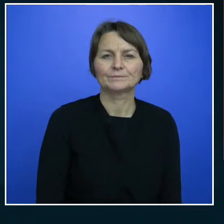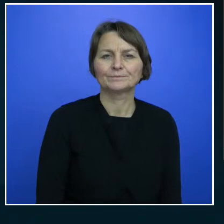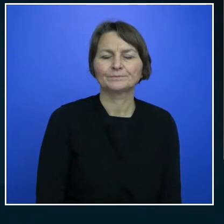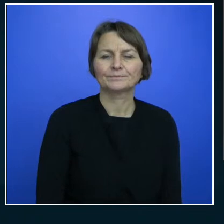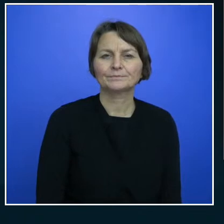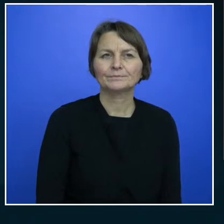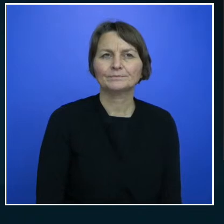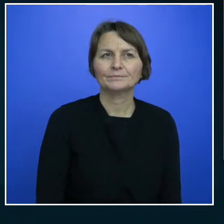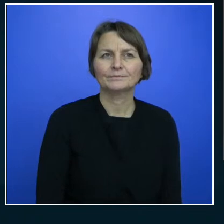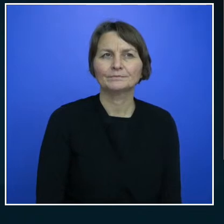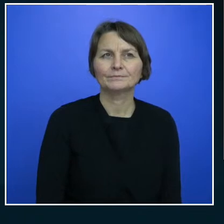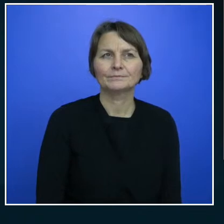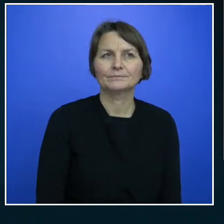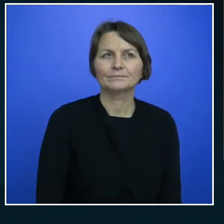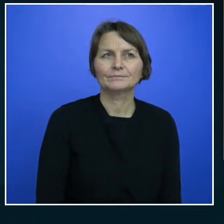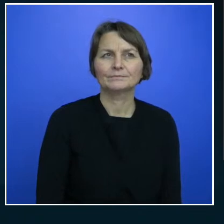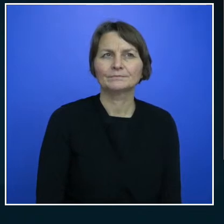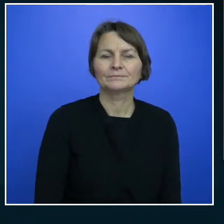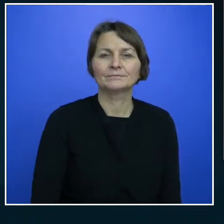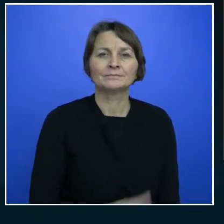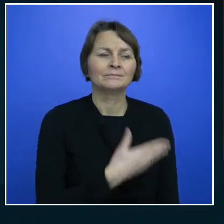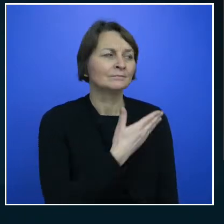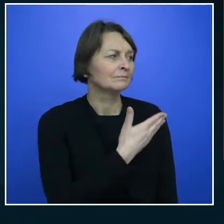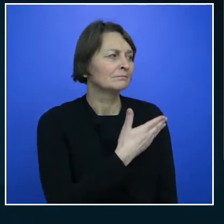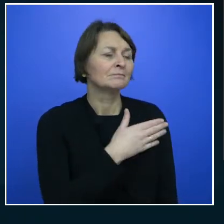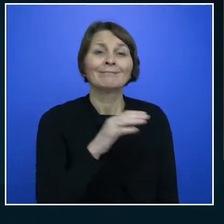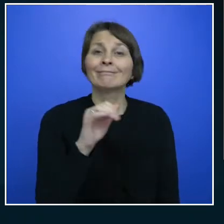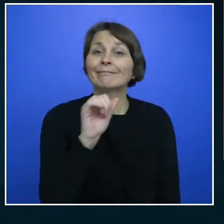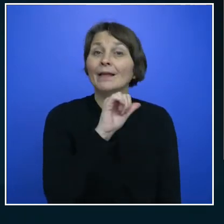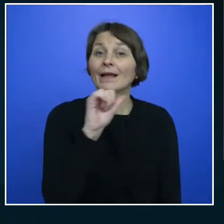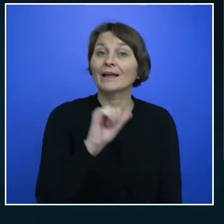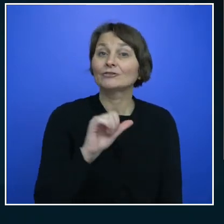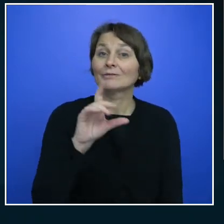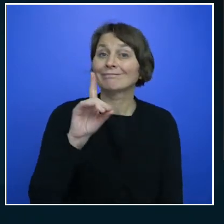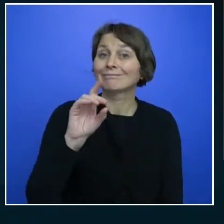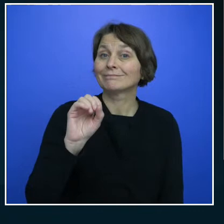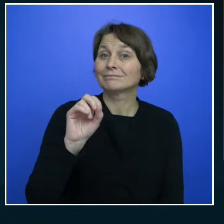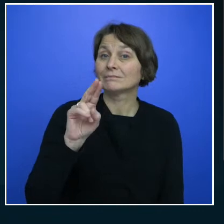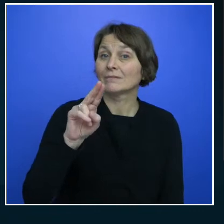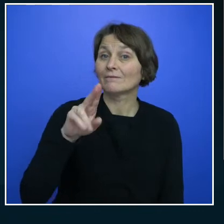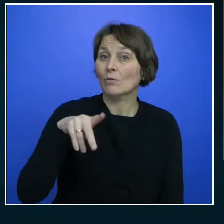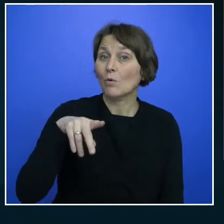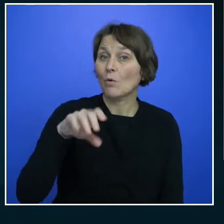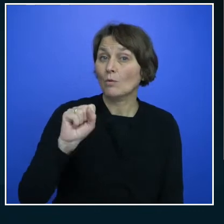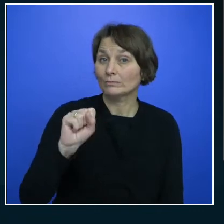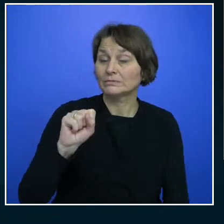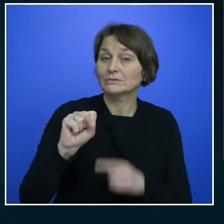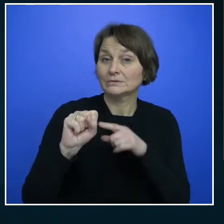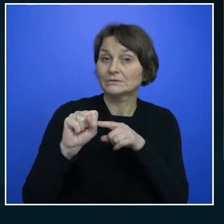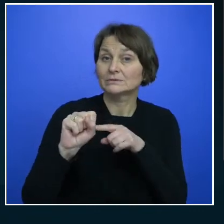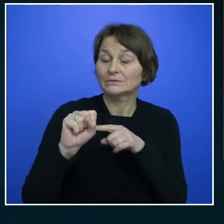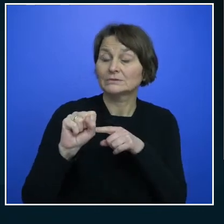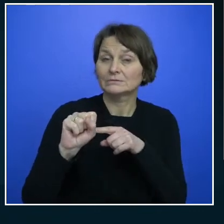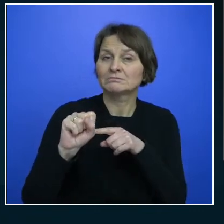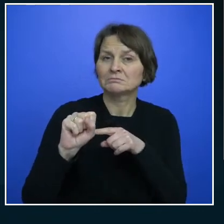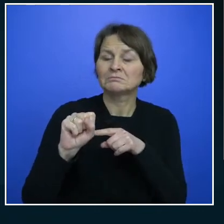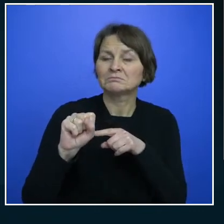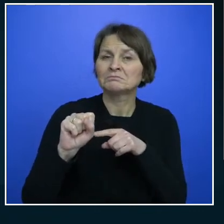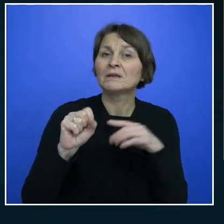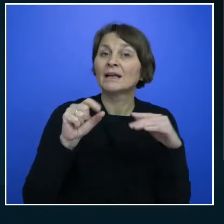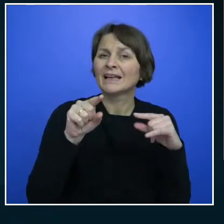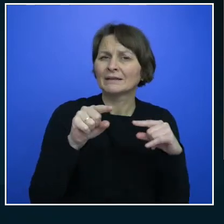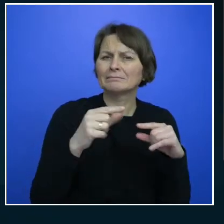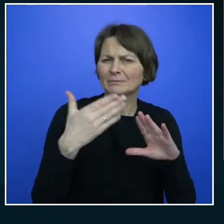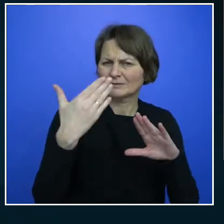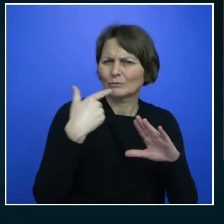And I use Azure DevOps. What I said, when you stay under the 5 users, it's